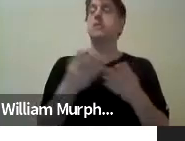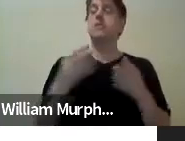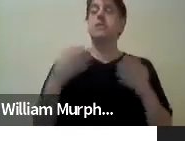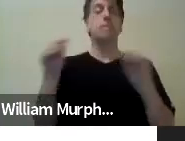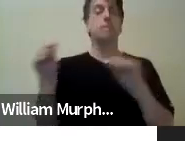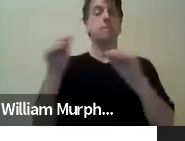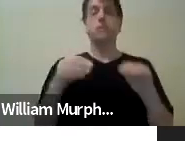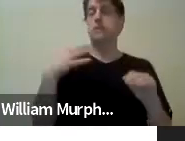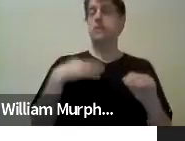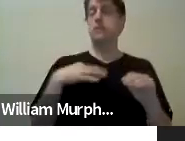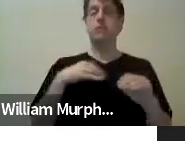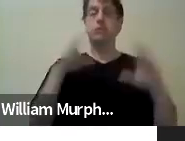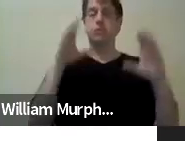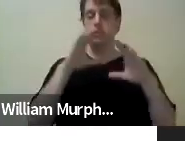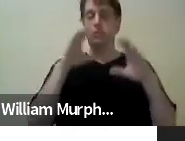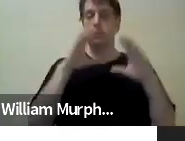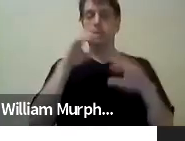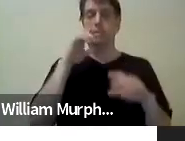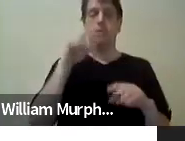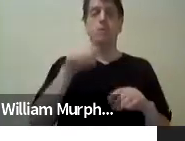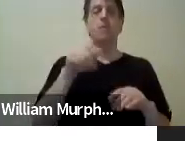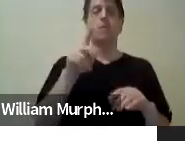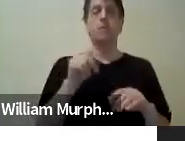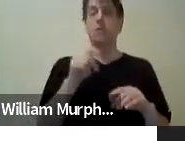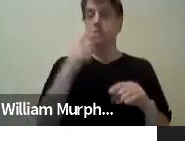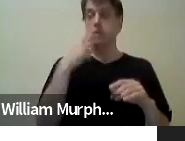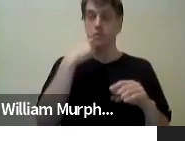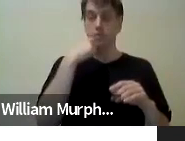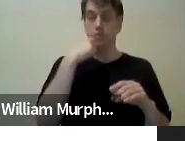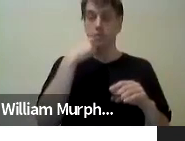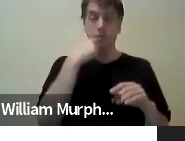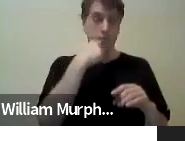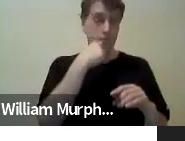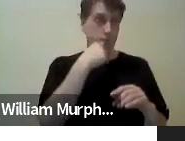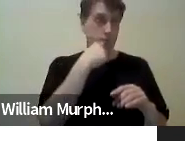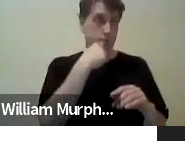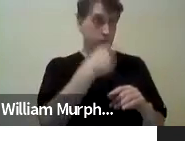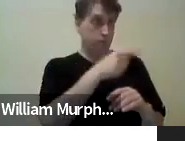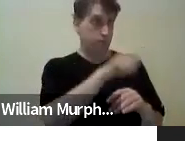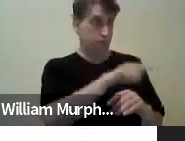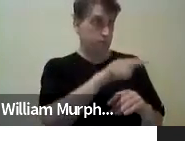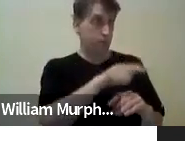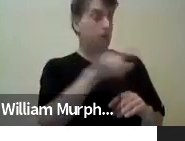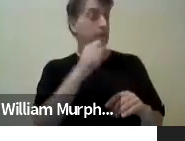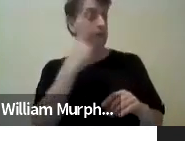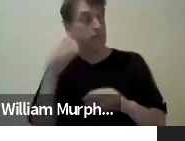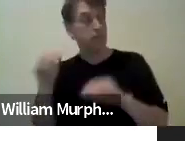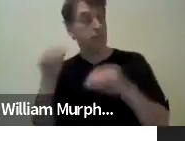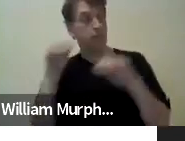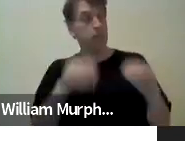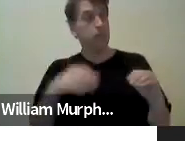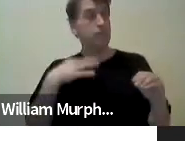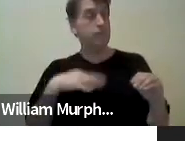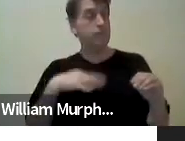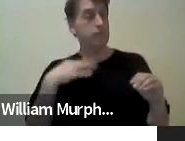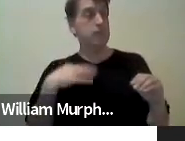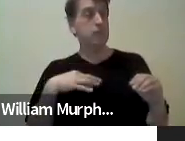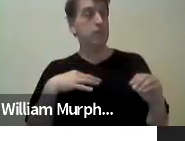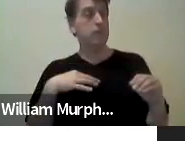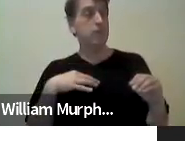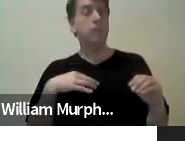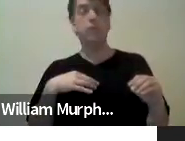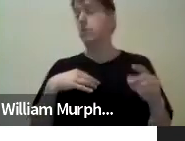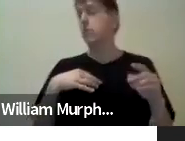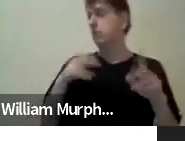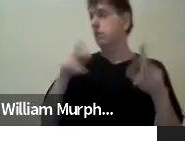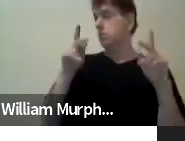for an apartment. And they said to the person who was gonna rent them the apartment, yeah, I just moved to Pittsburgh. And the person then